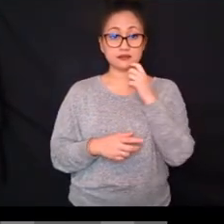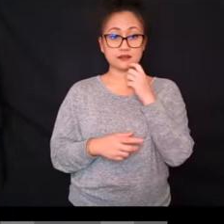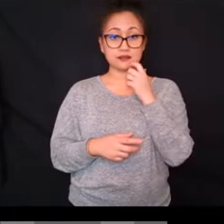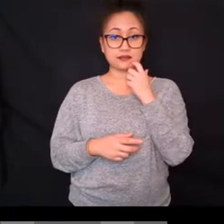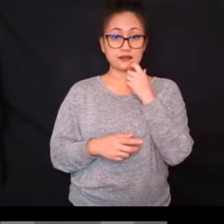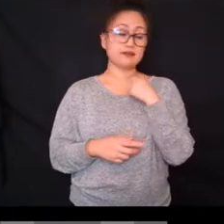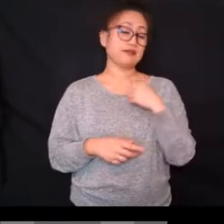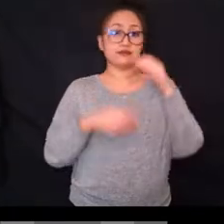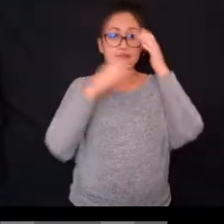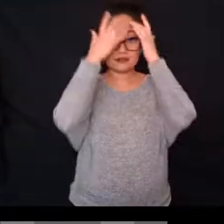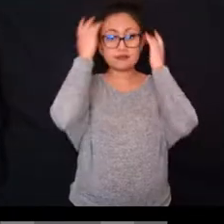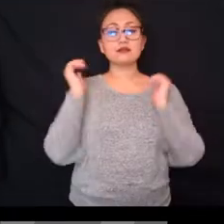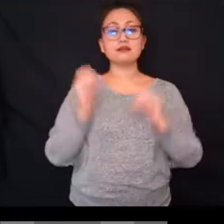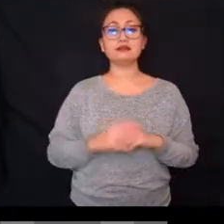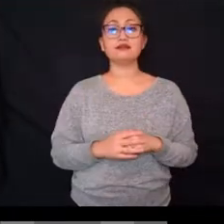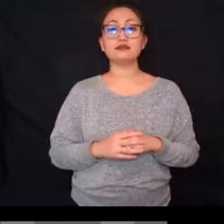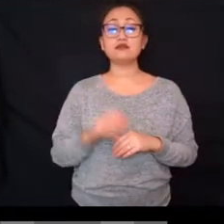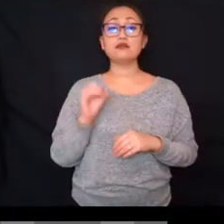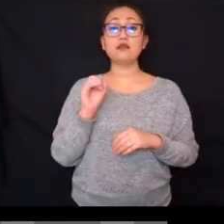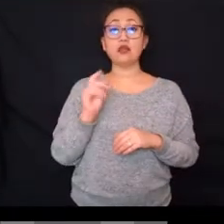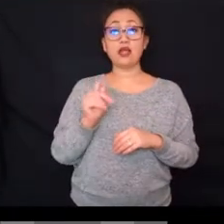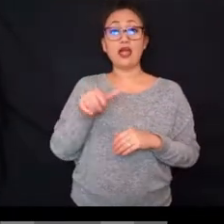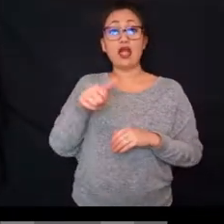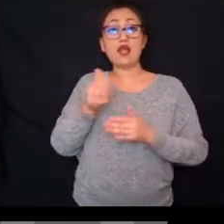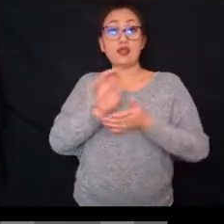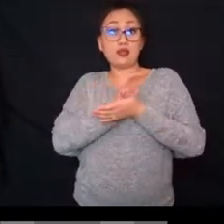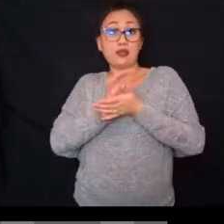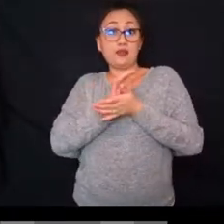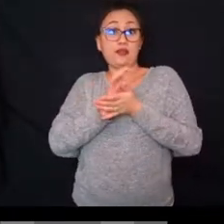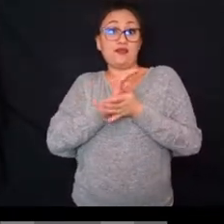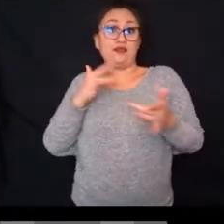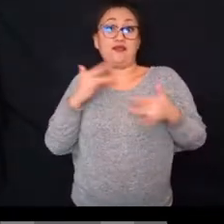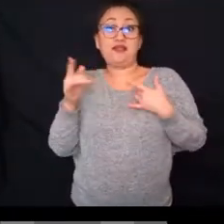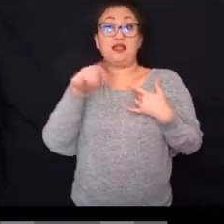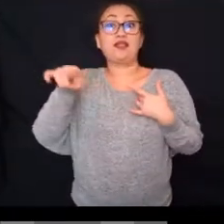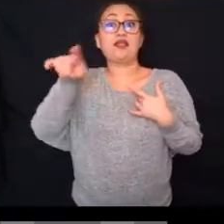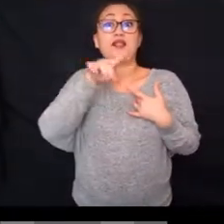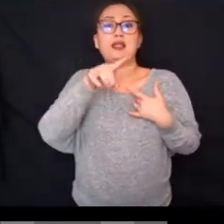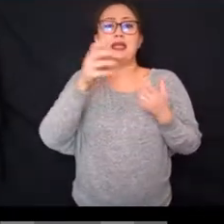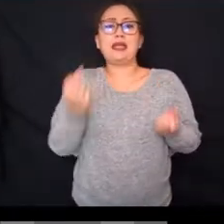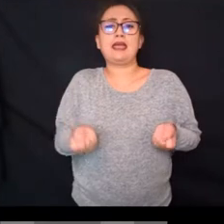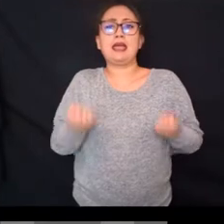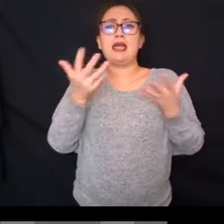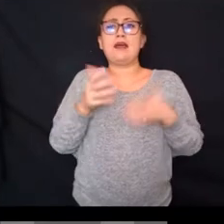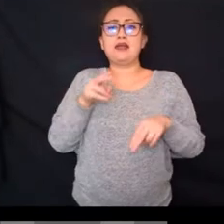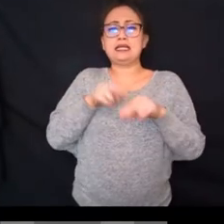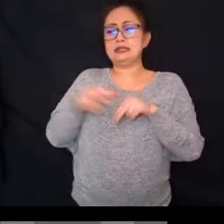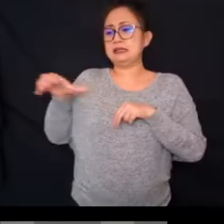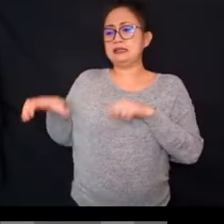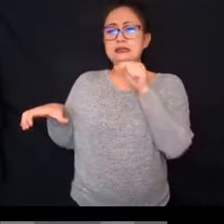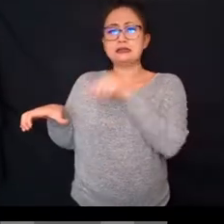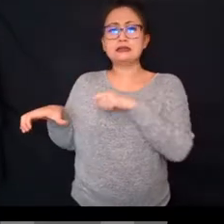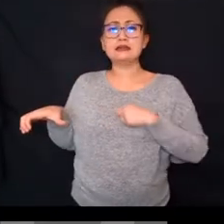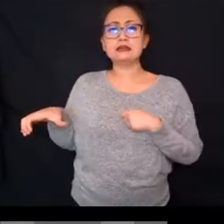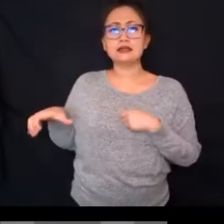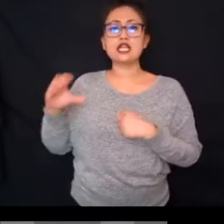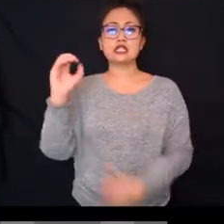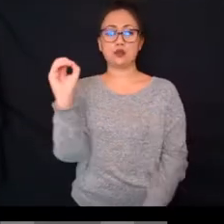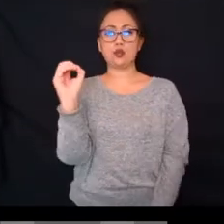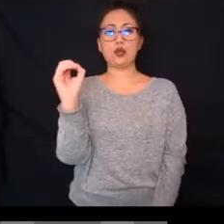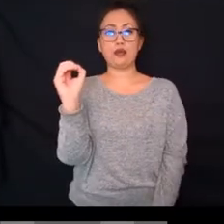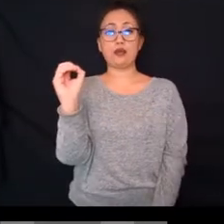All right, my other movie goers. Let's see. What is my part over here? 0. How many people are sitting in this part of the theater? 0. So